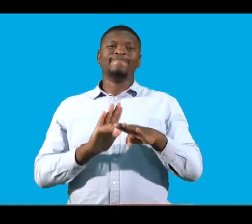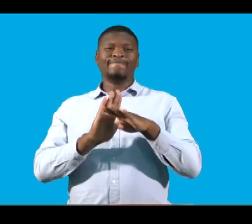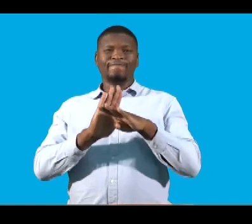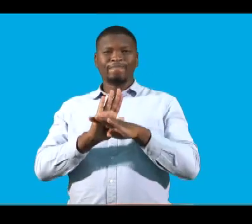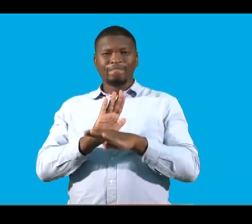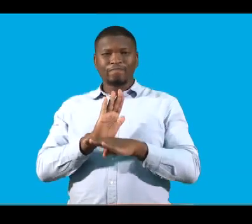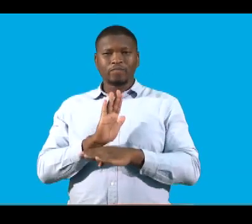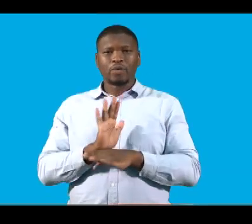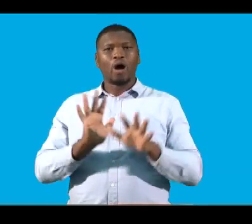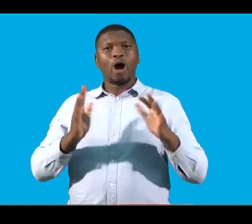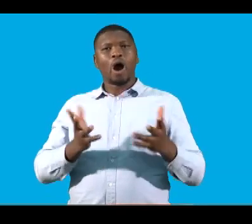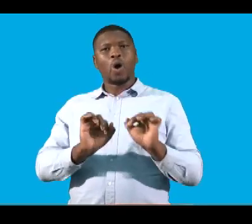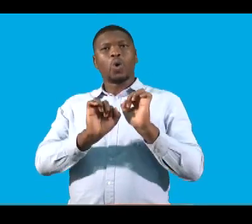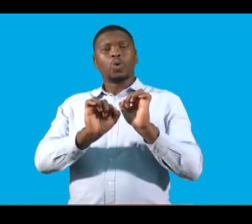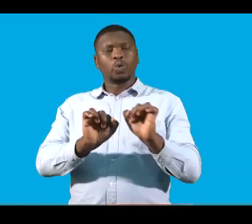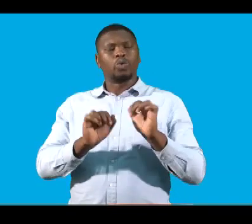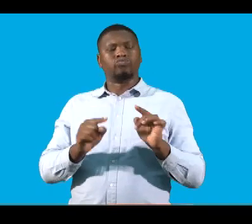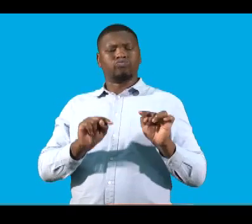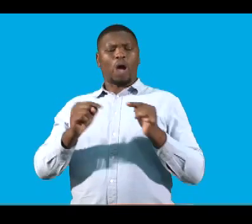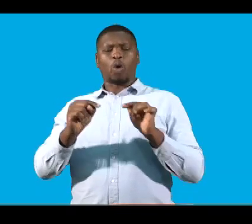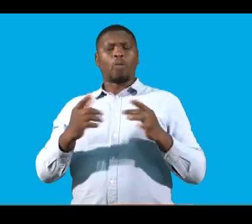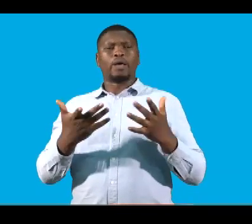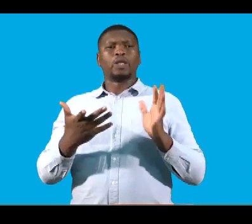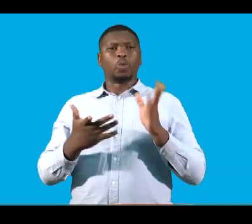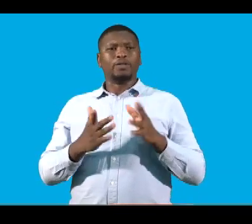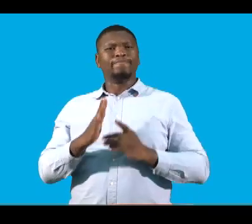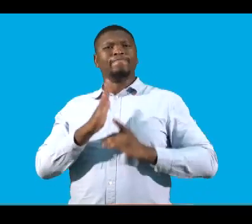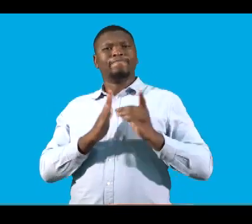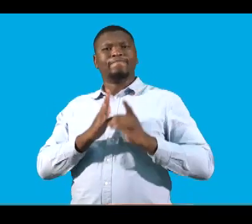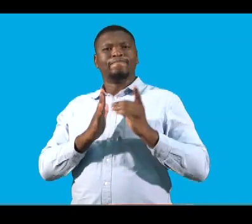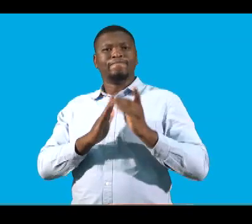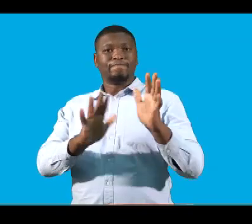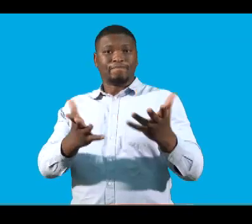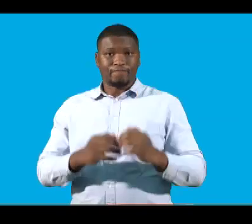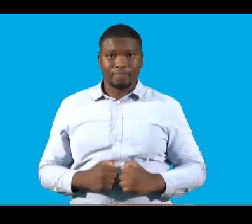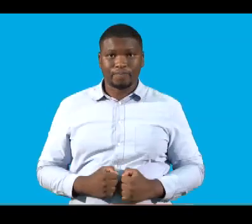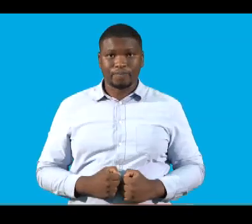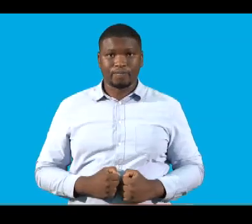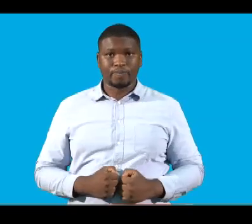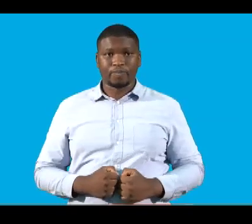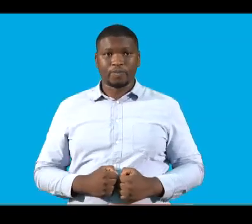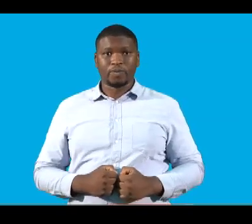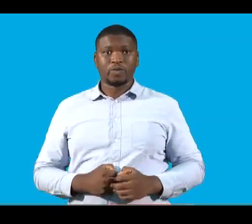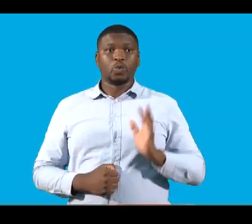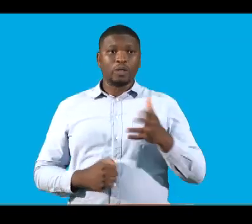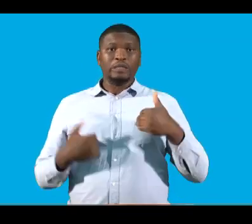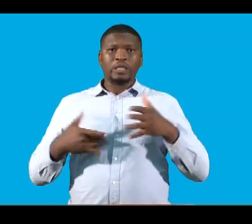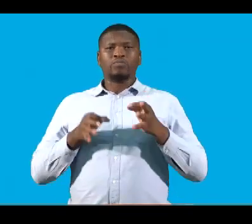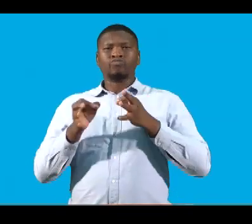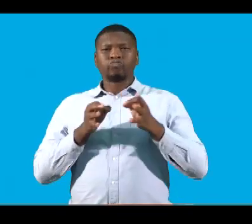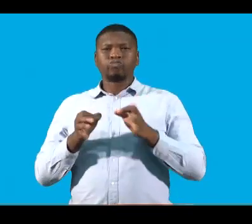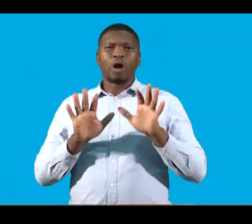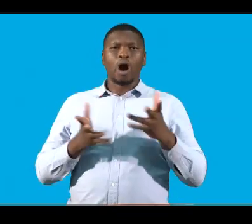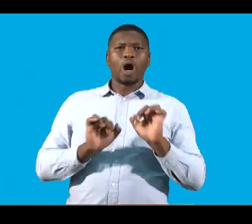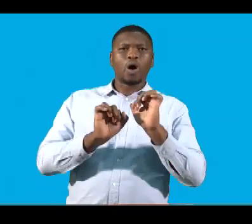you are going to list how your argument is going to develop, right? So